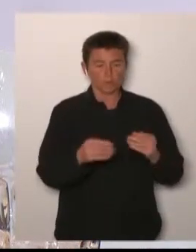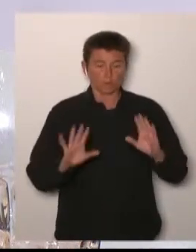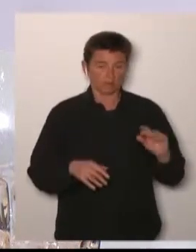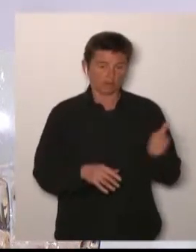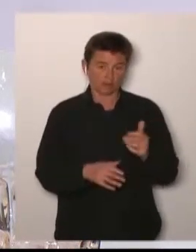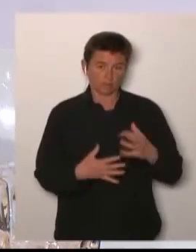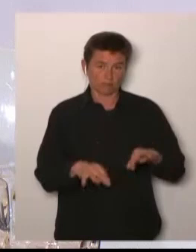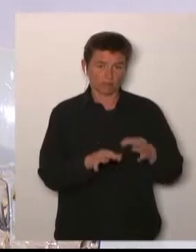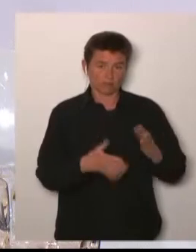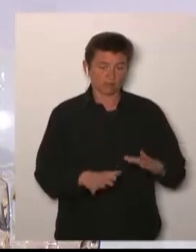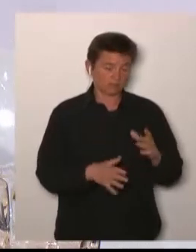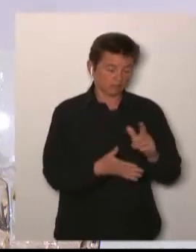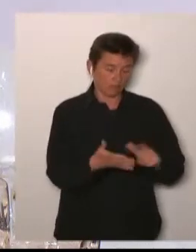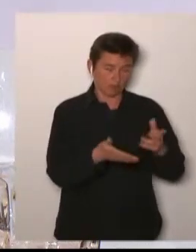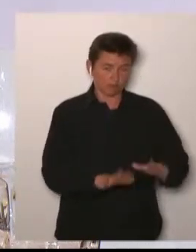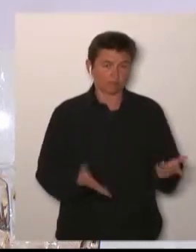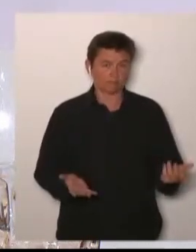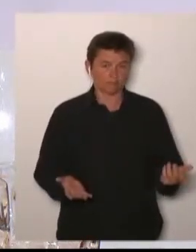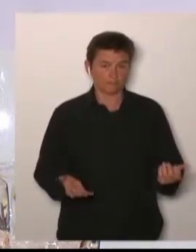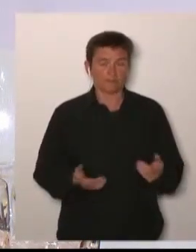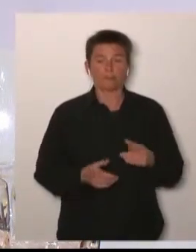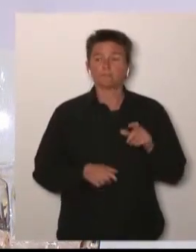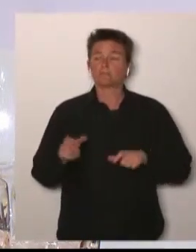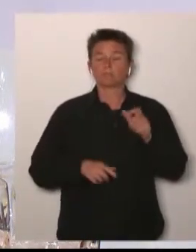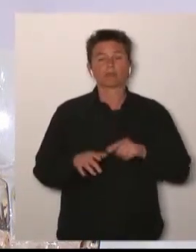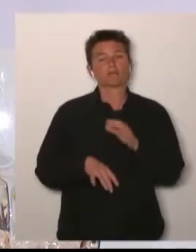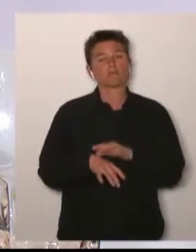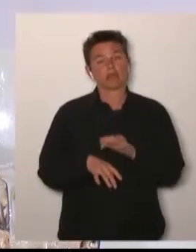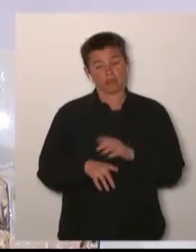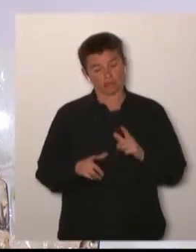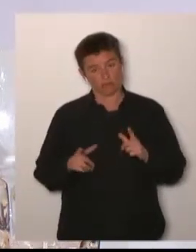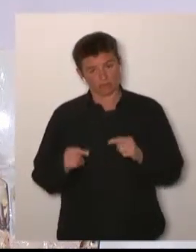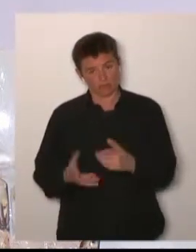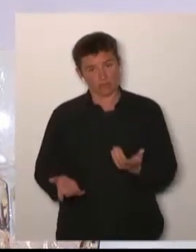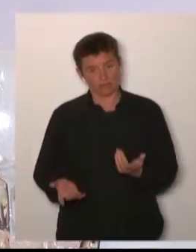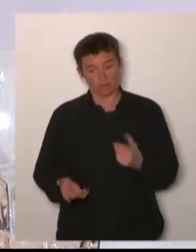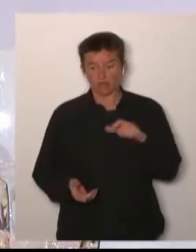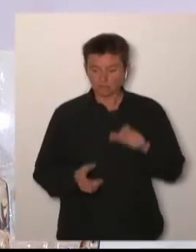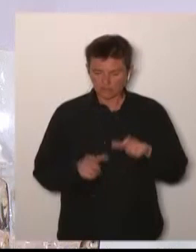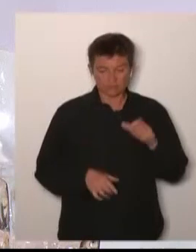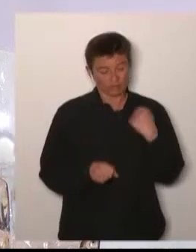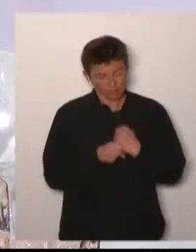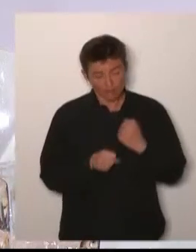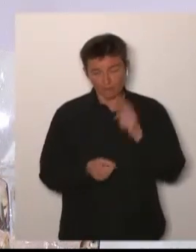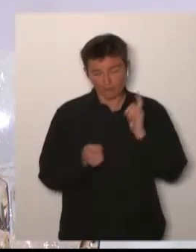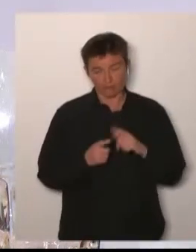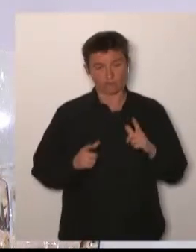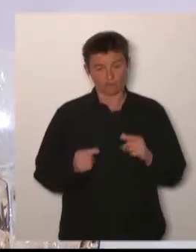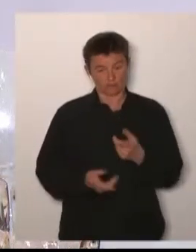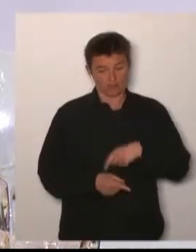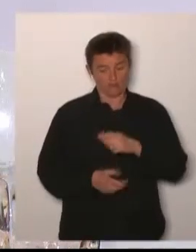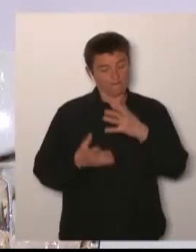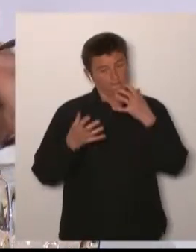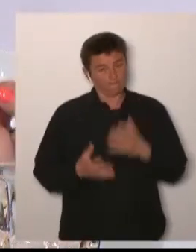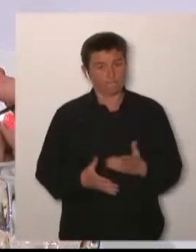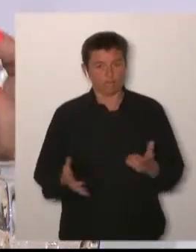day, the cancer patient, the stakeholders want to see it happening close by and within reach.